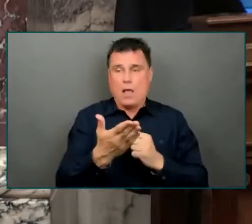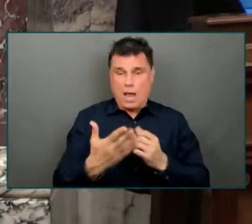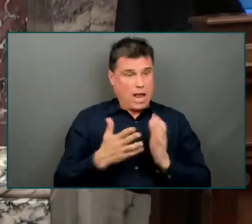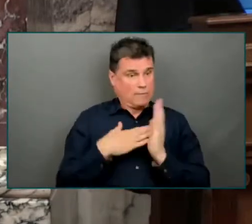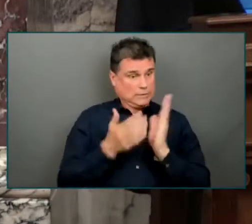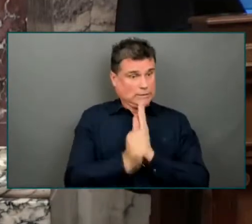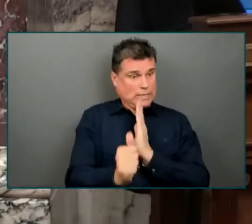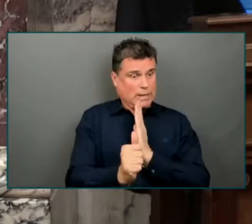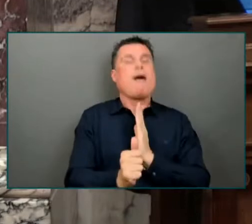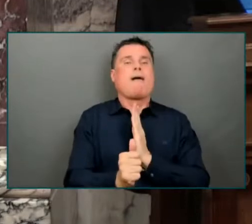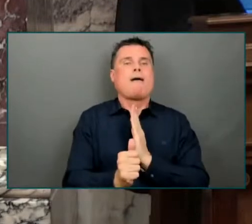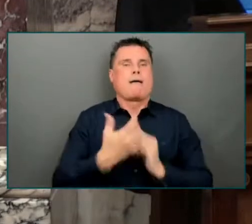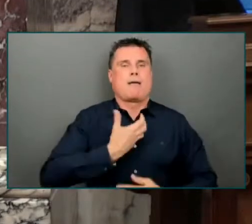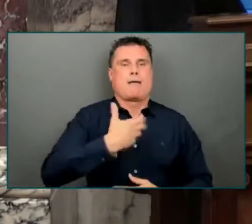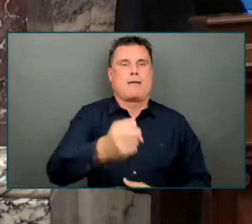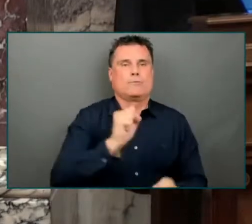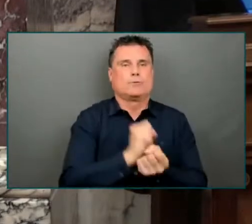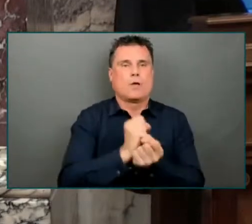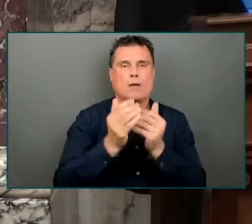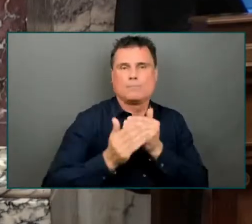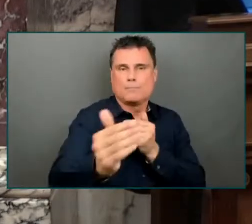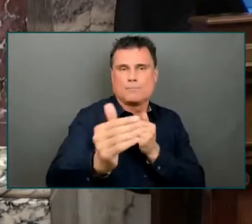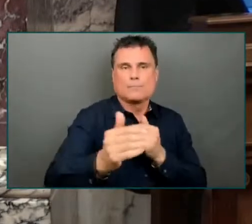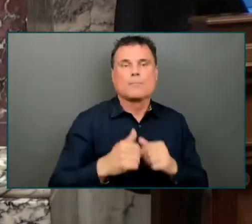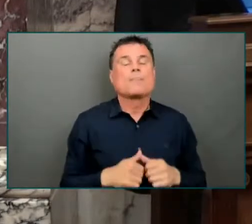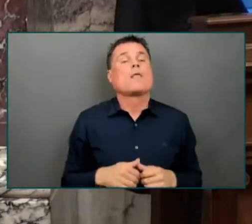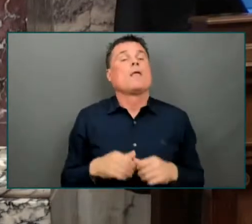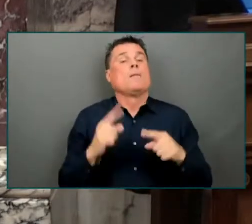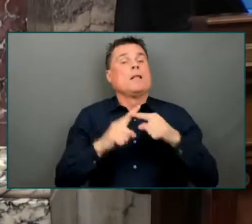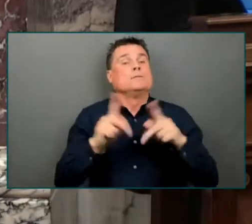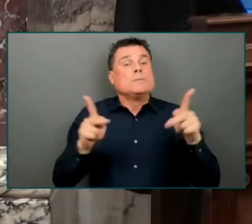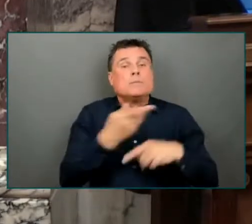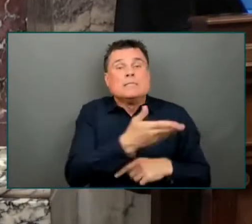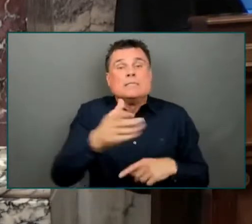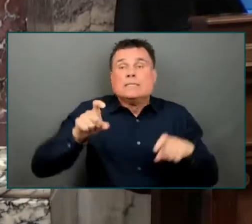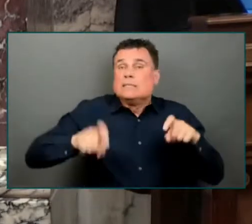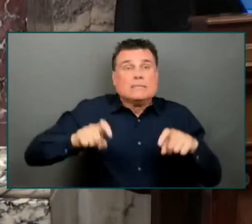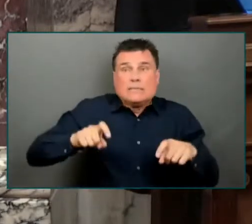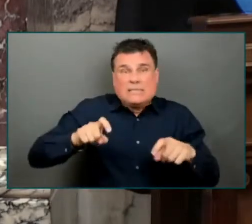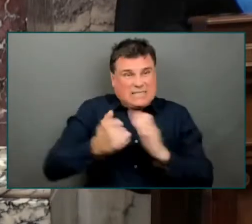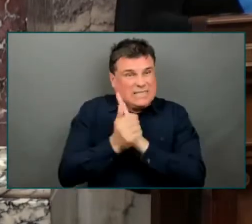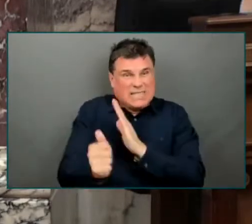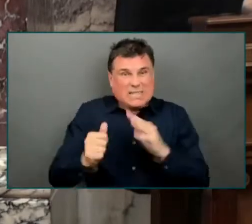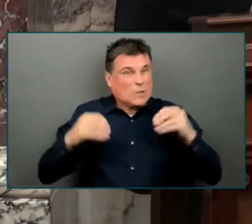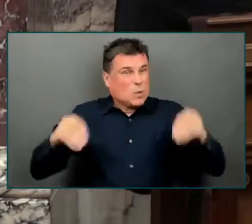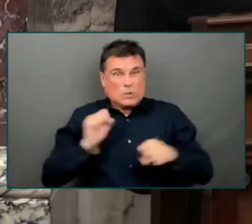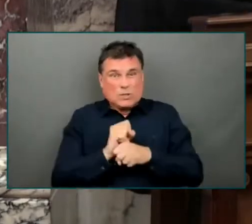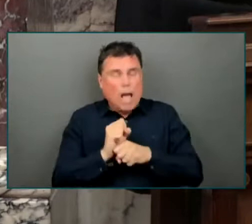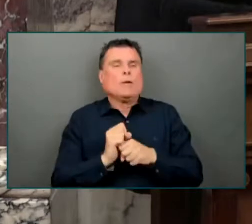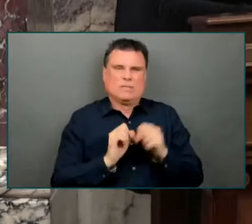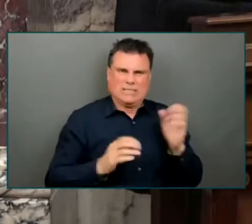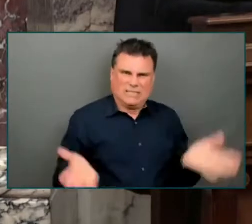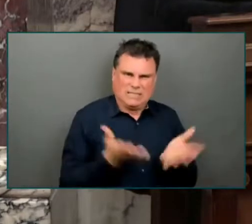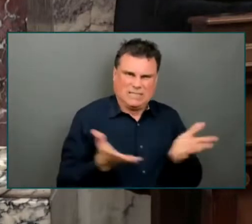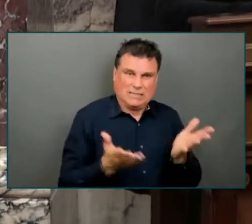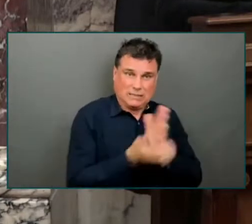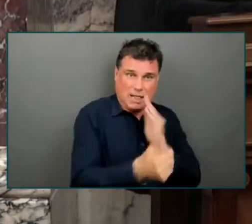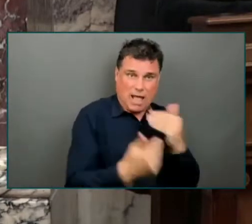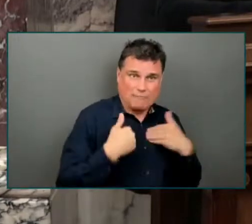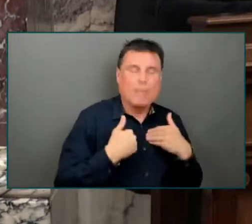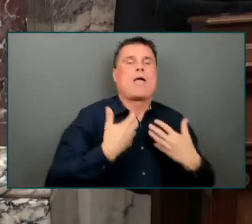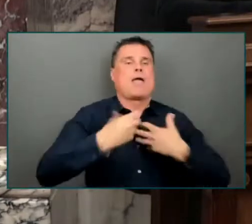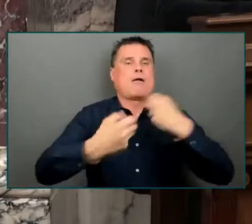job today. We know that British Columbians are ready to roll up their sleeves and be part of our province's